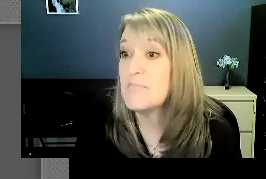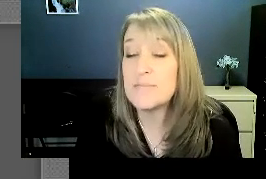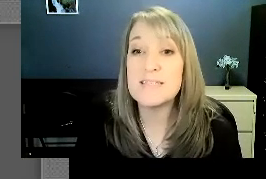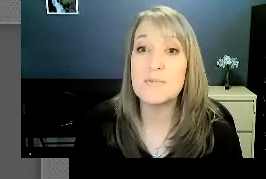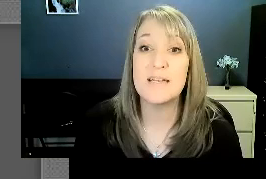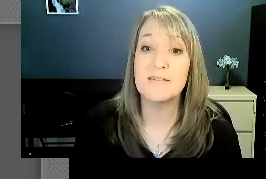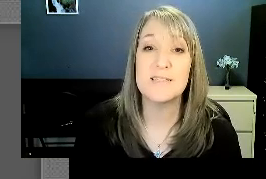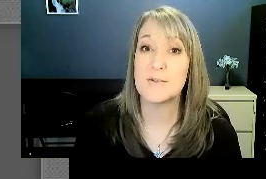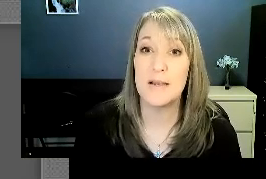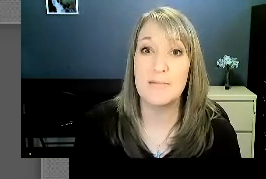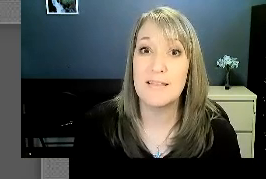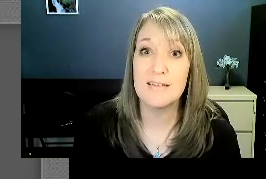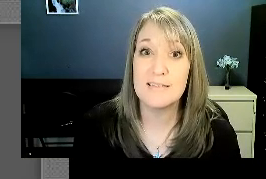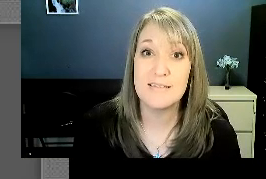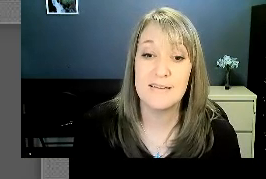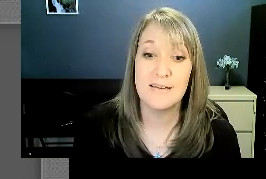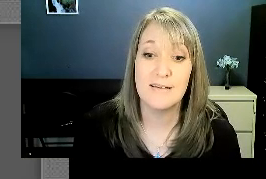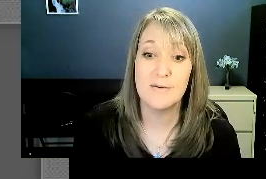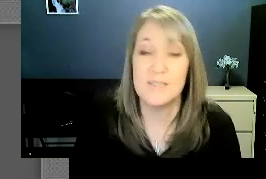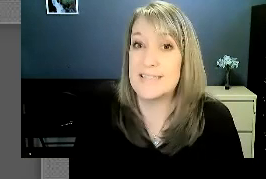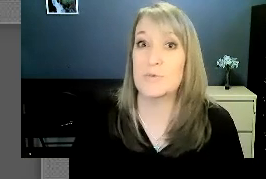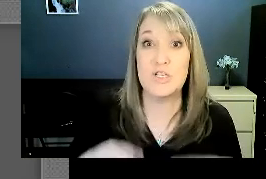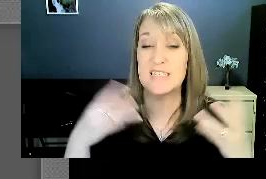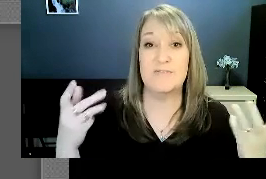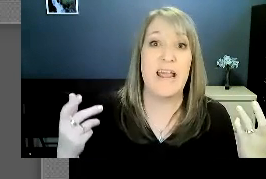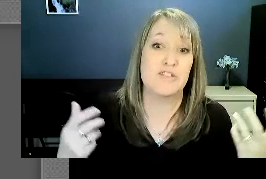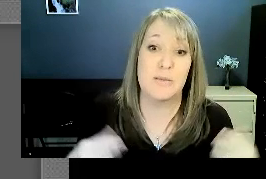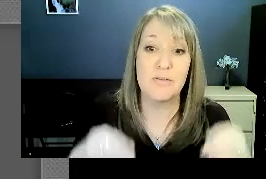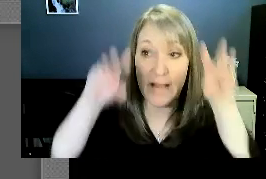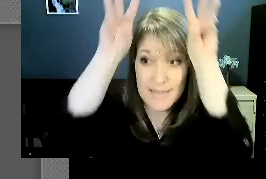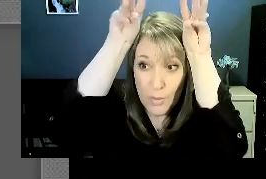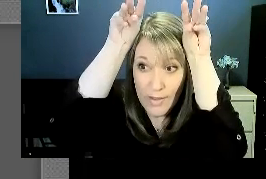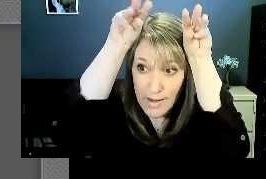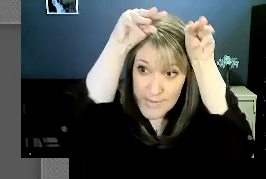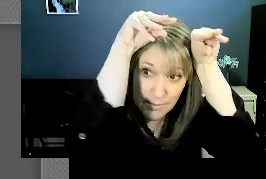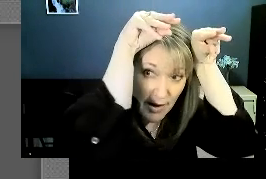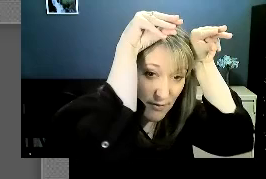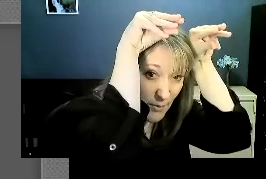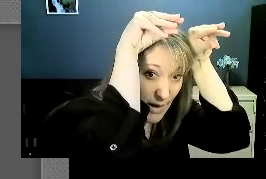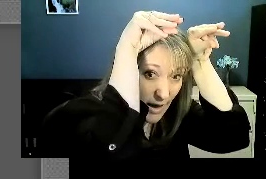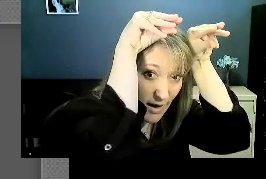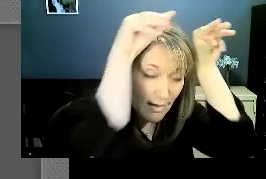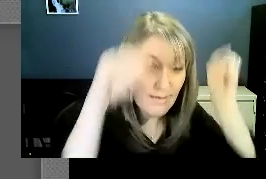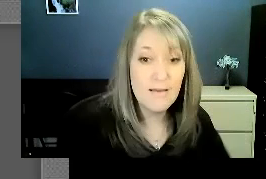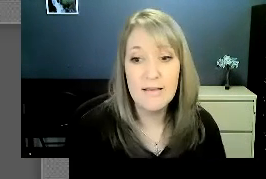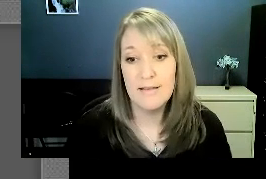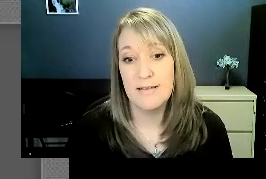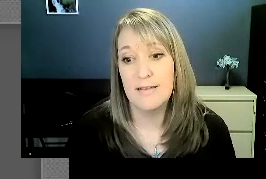And maybe someone else describing this would use a different hand shape. That's the one that comes to mind for me.